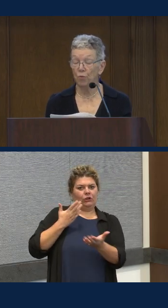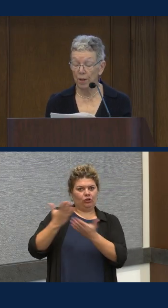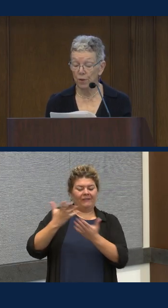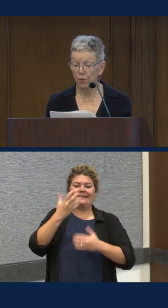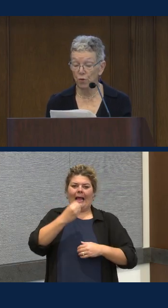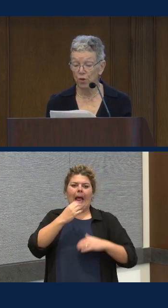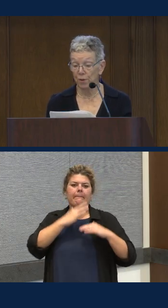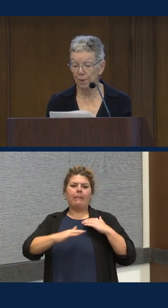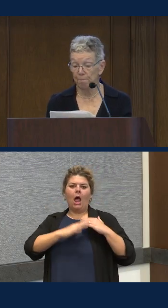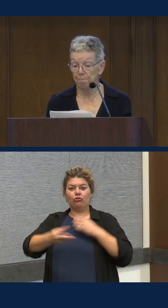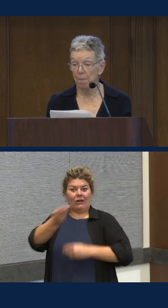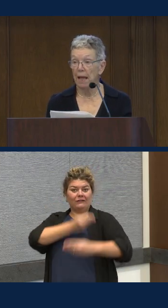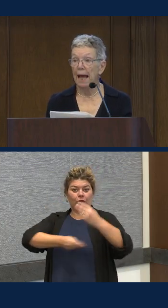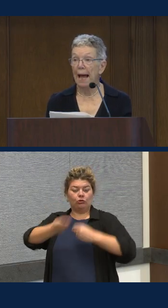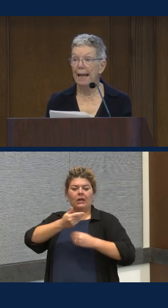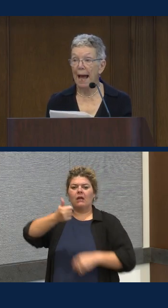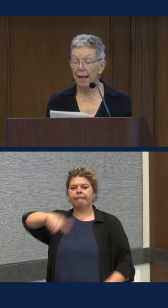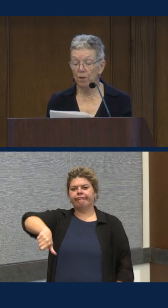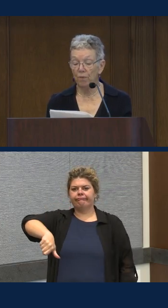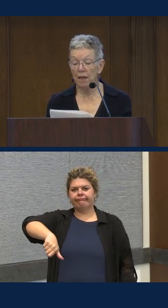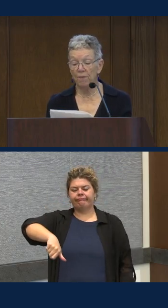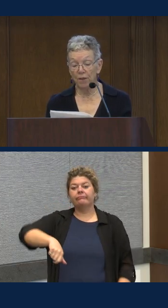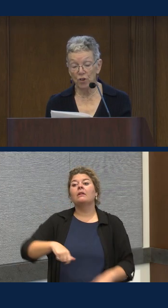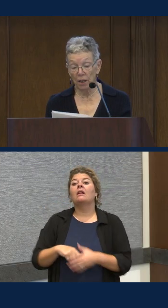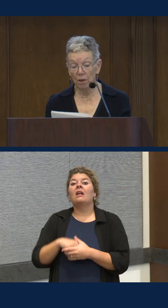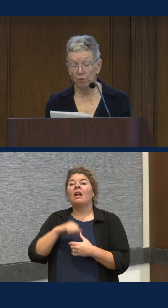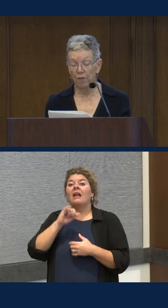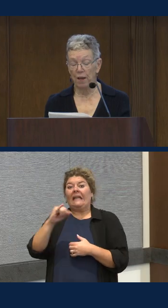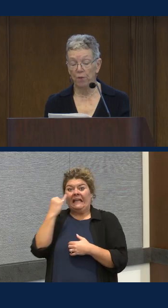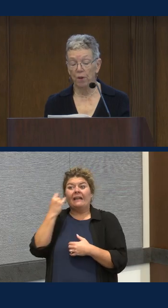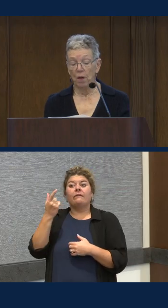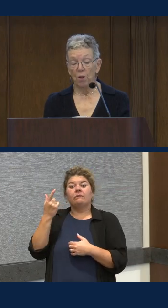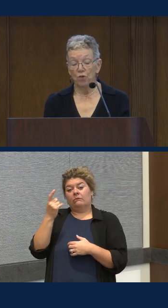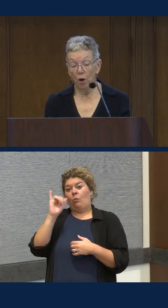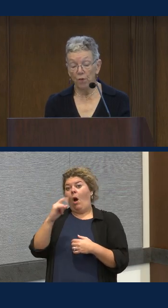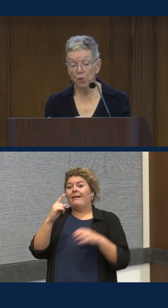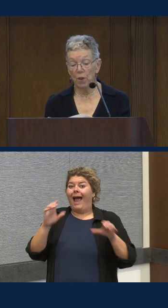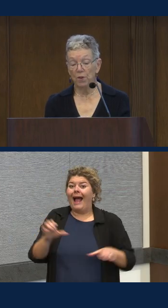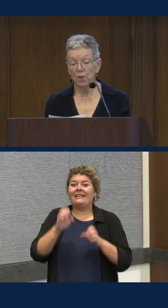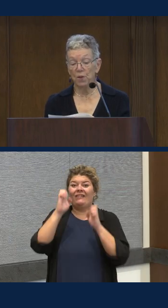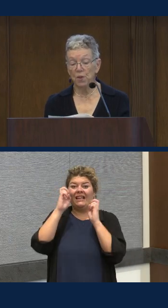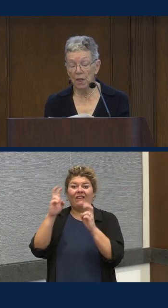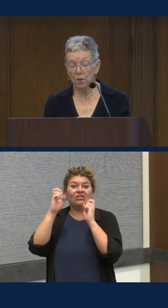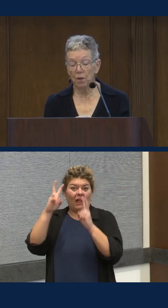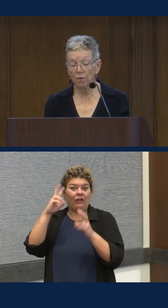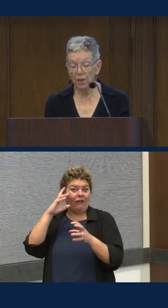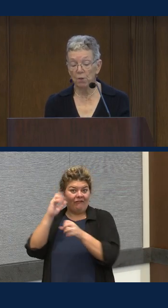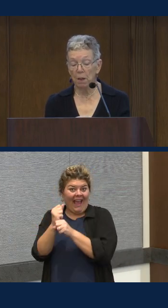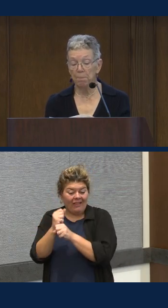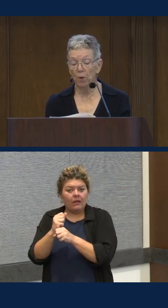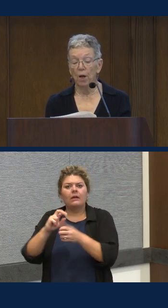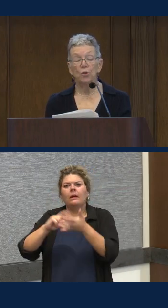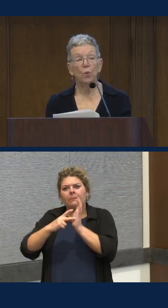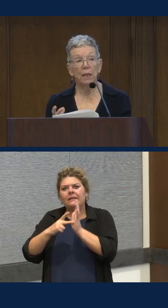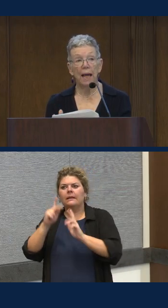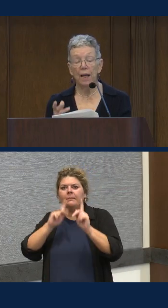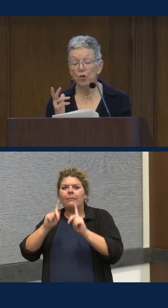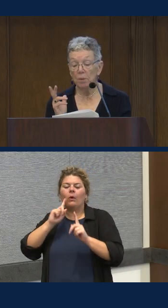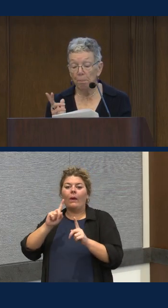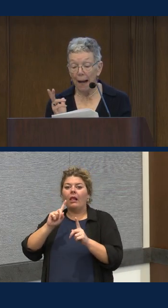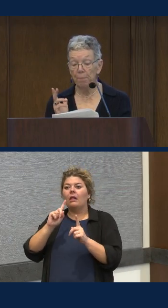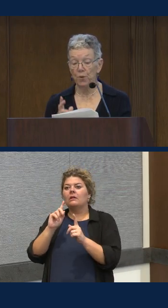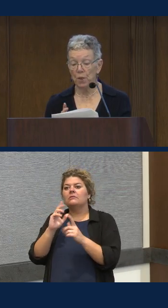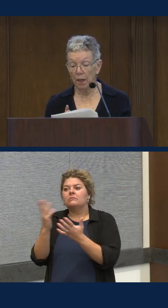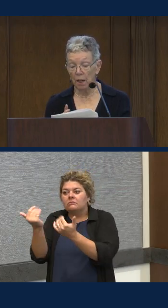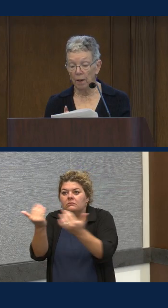blood transfusions. An active evangelical faith, Jehovah's Witnesses seek to convince people to engage